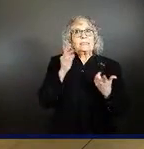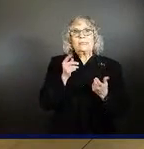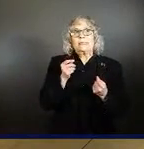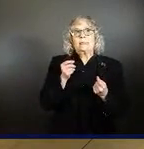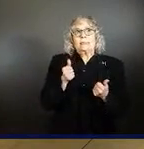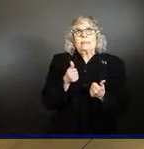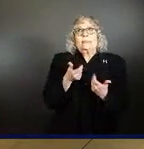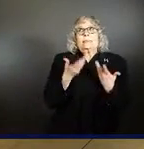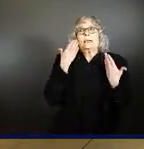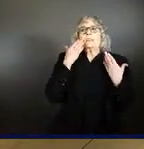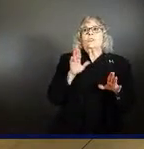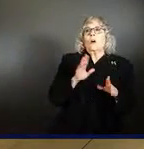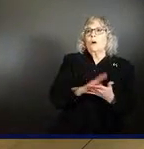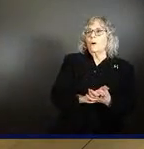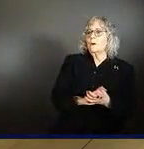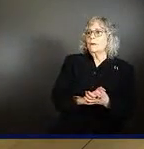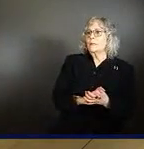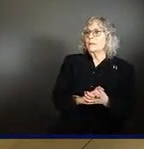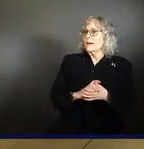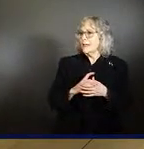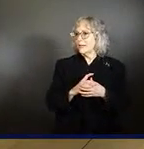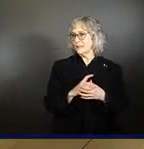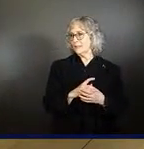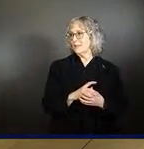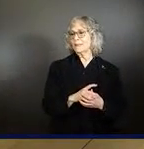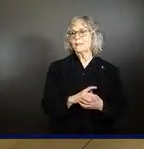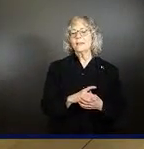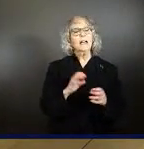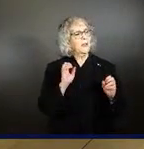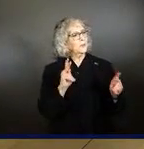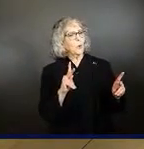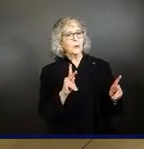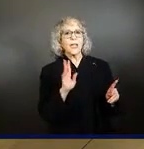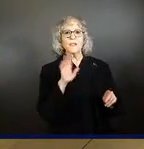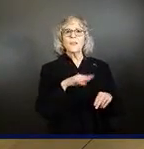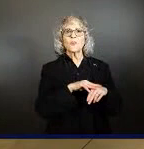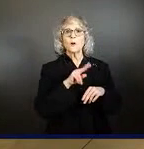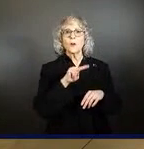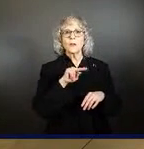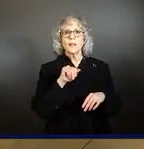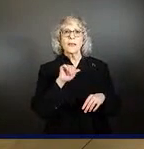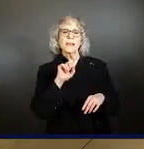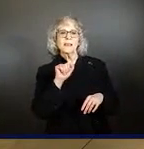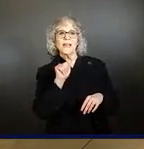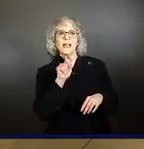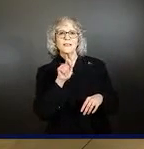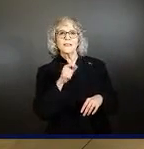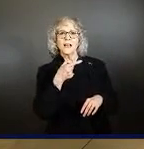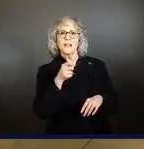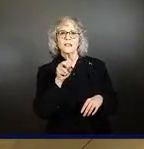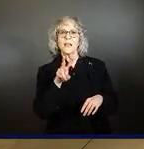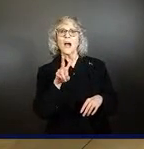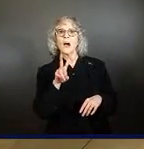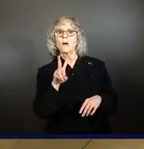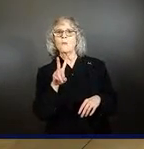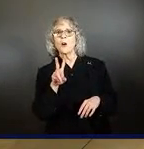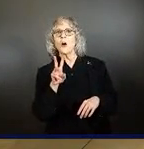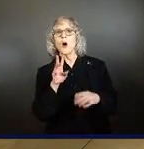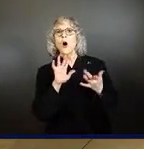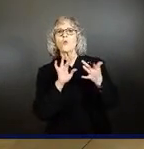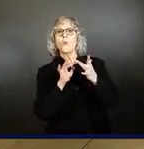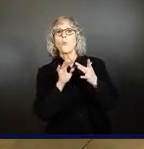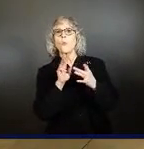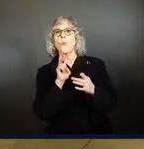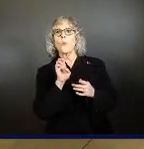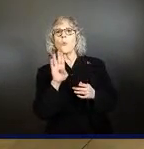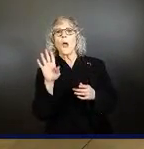neither. That's okay. Armed Camp, that information is on nasa.gov in the Webb feature for that image. Yeah. But I think